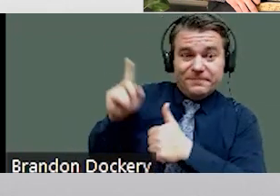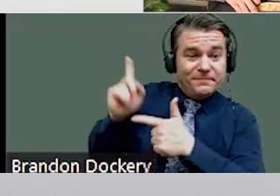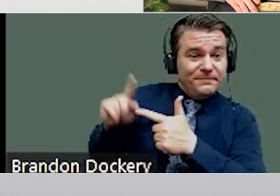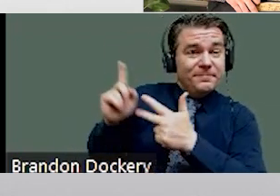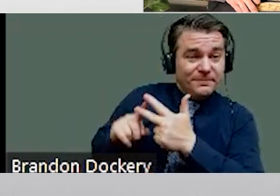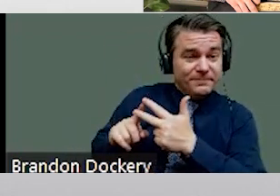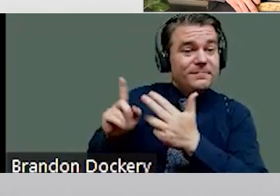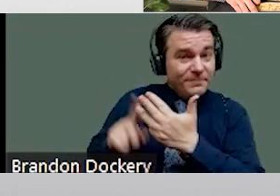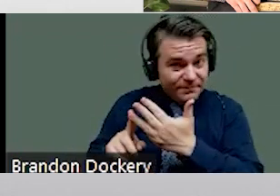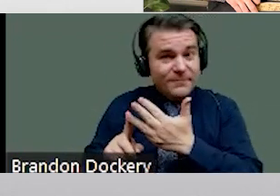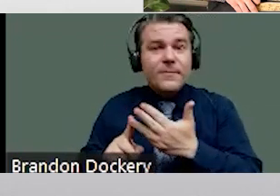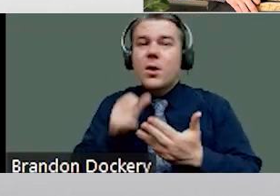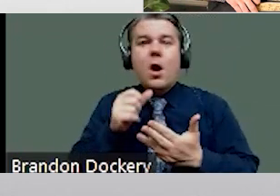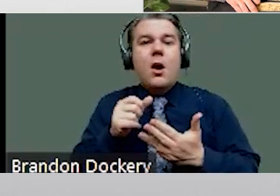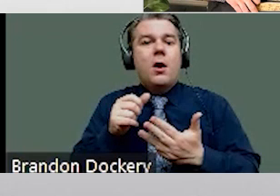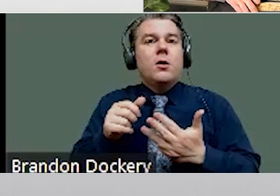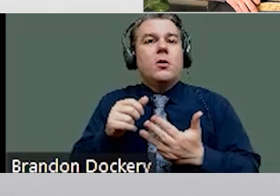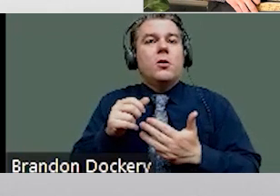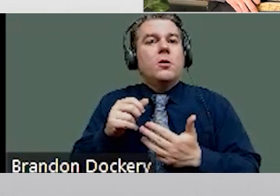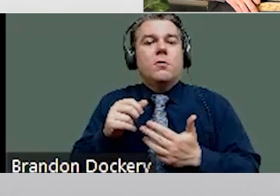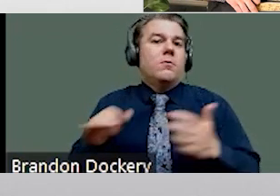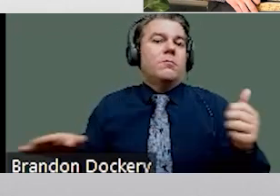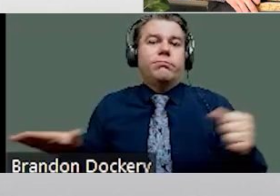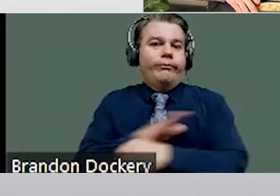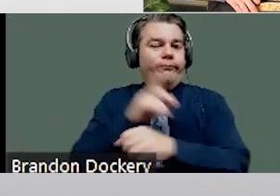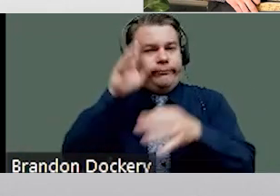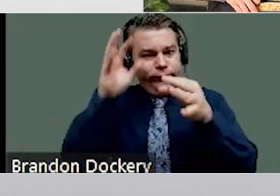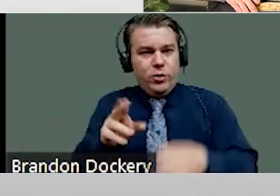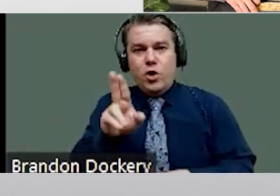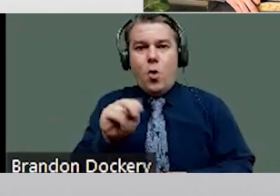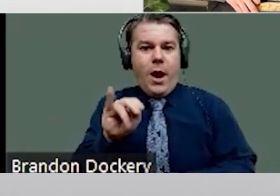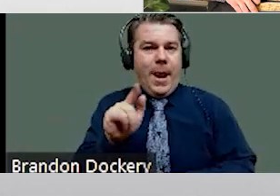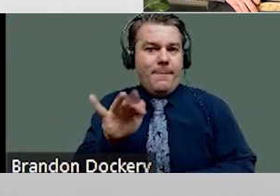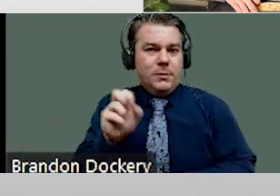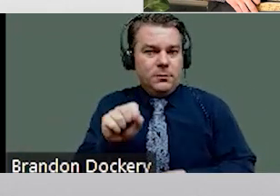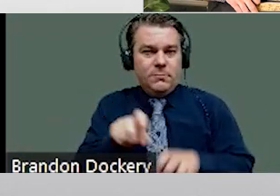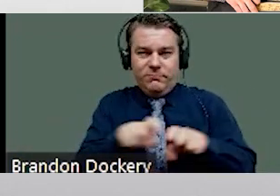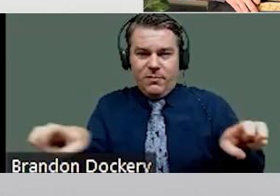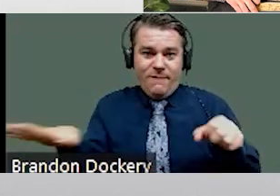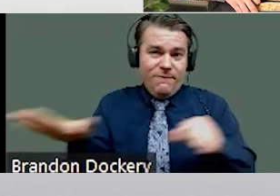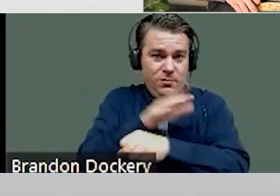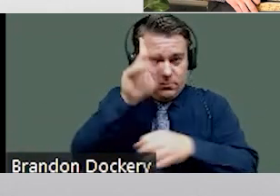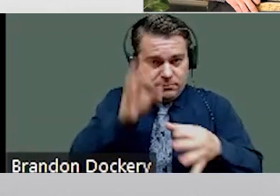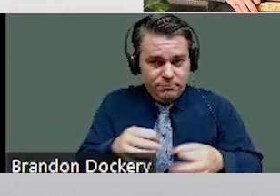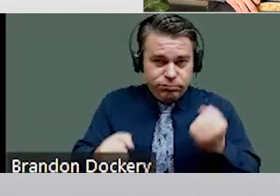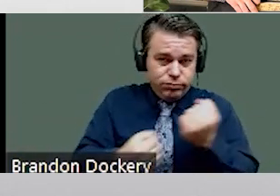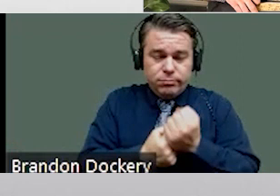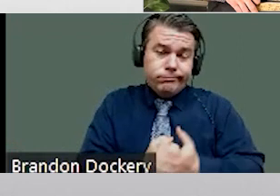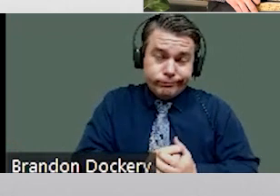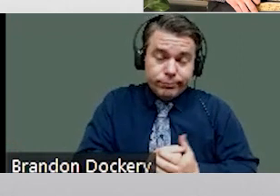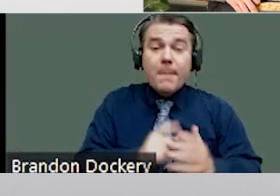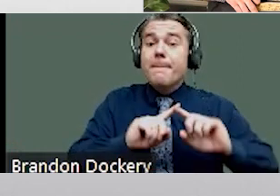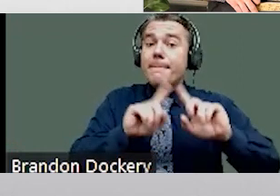So it was not a unanimous decision, the Olmstead case, but it found